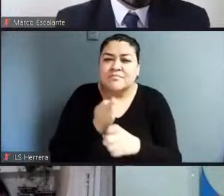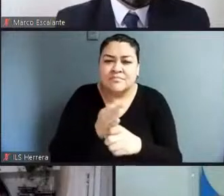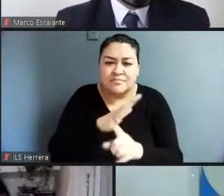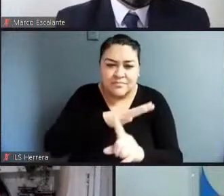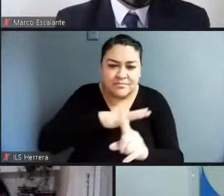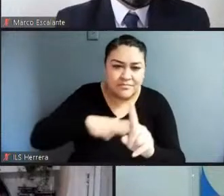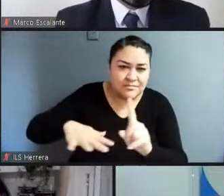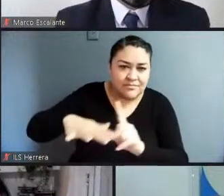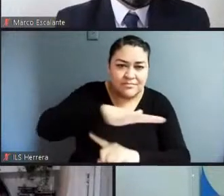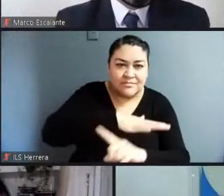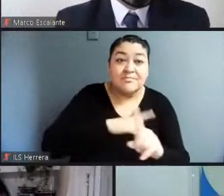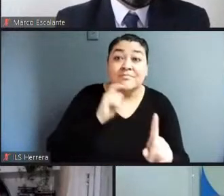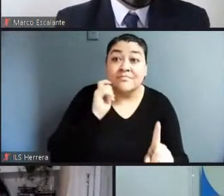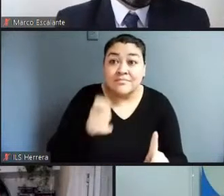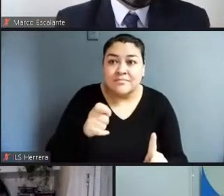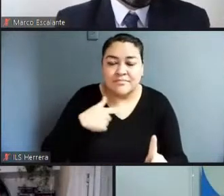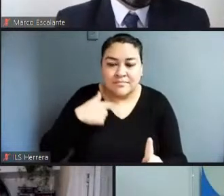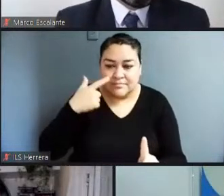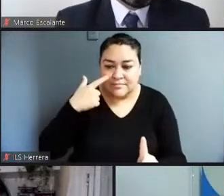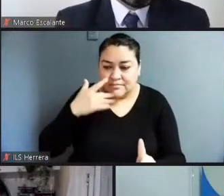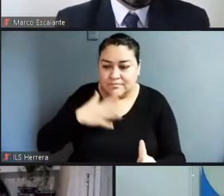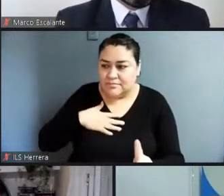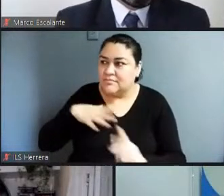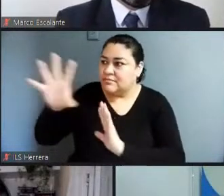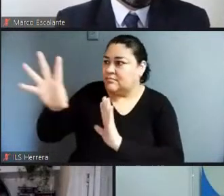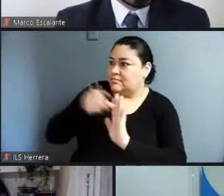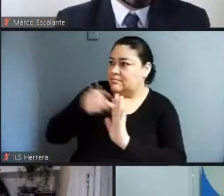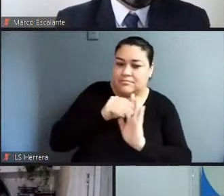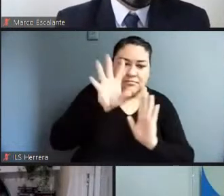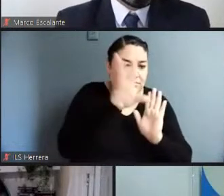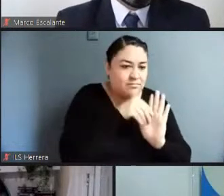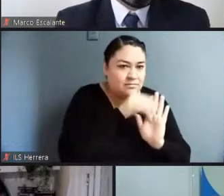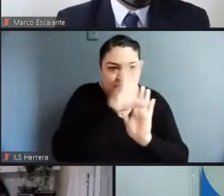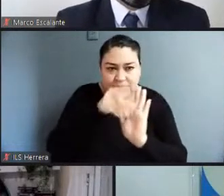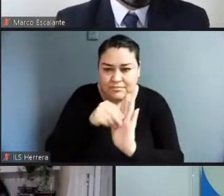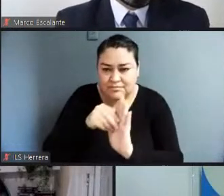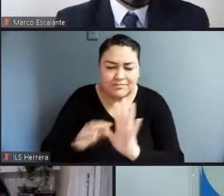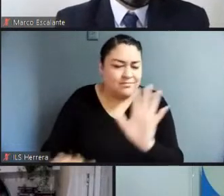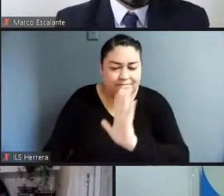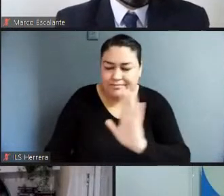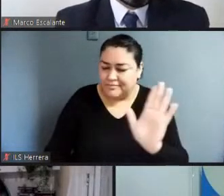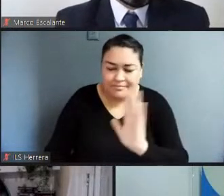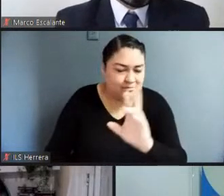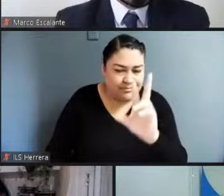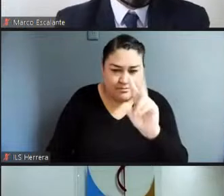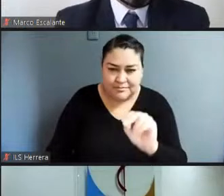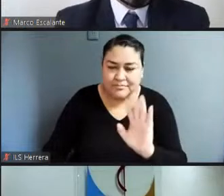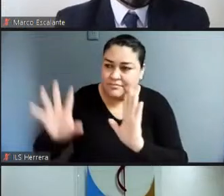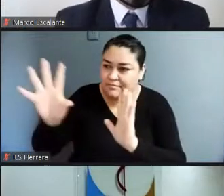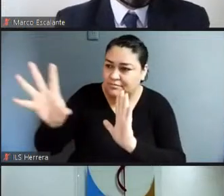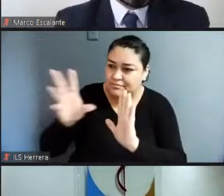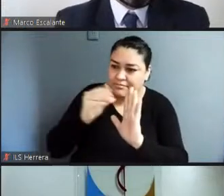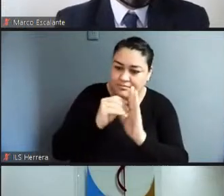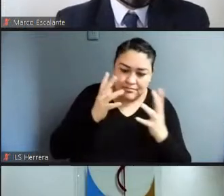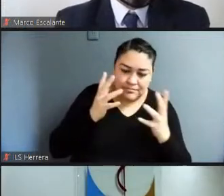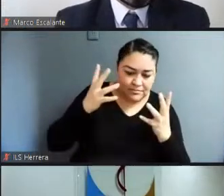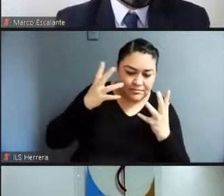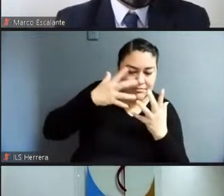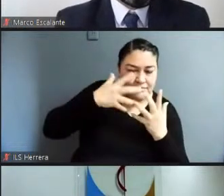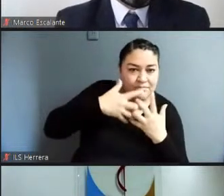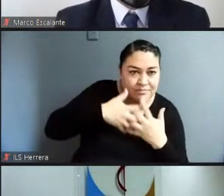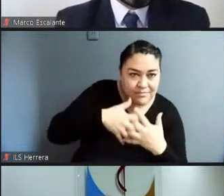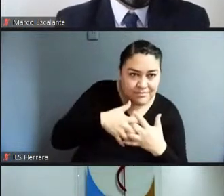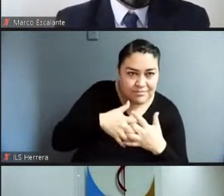universities allow us to recognize the setting where we live in, so that we don't simply transfer theories that are